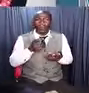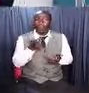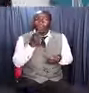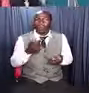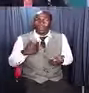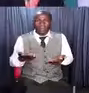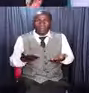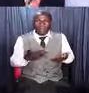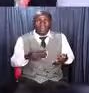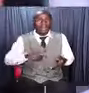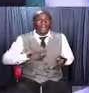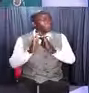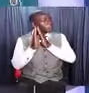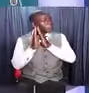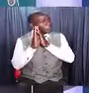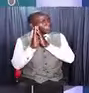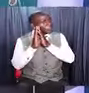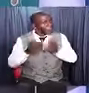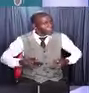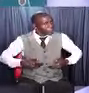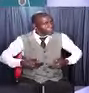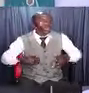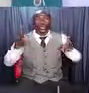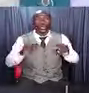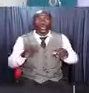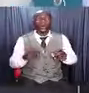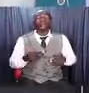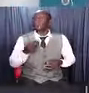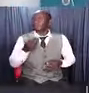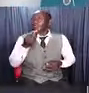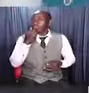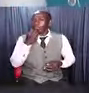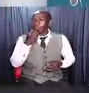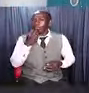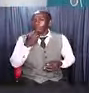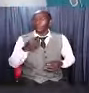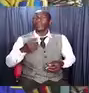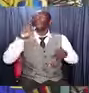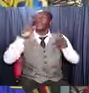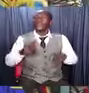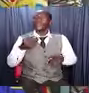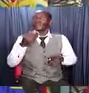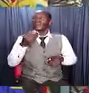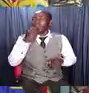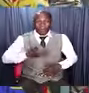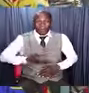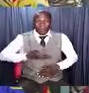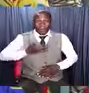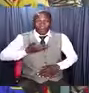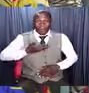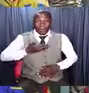And the grams of for me to go hungry. Nimekula tayari nimefagia sahani. I have already ate. To my